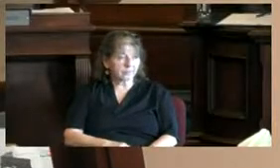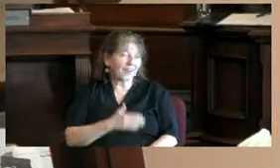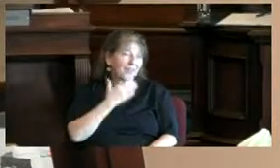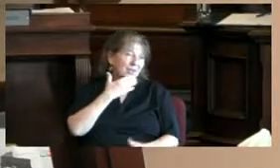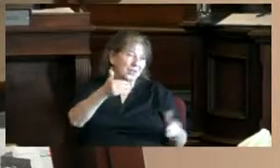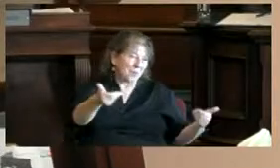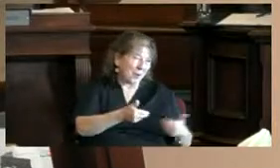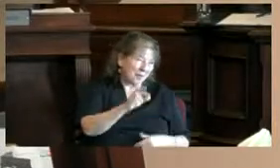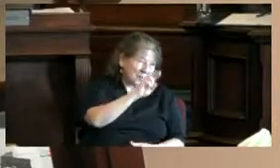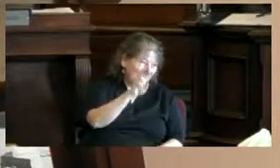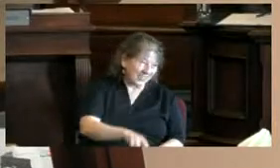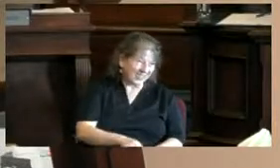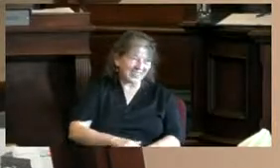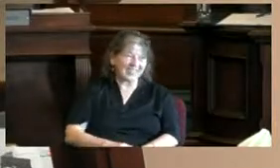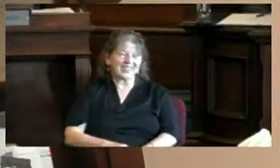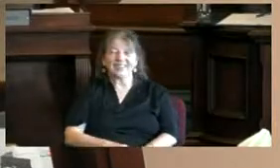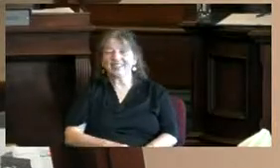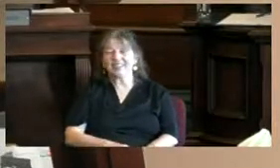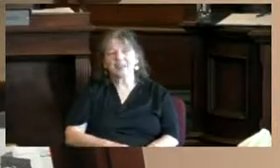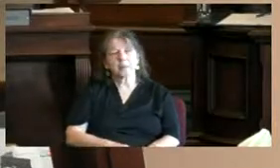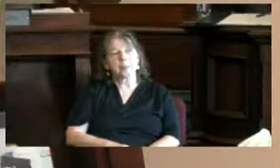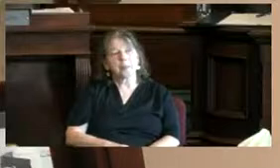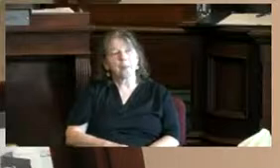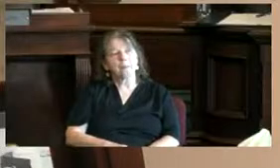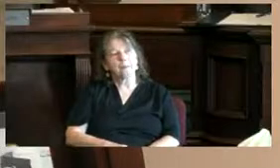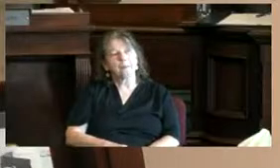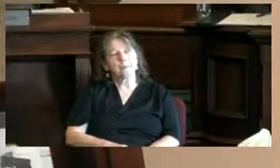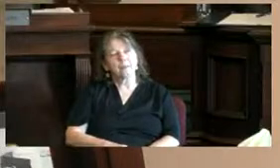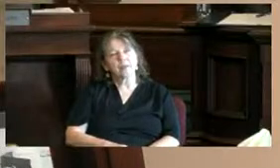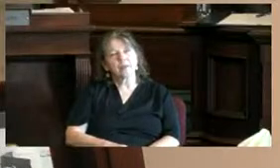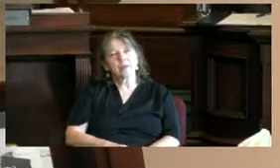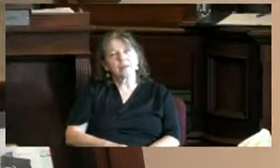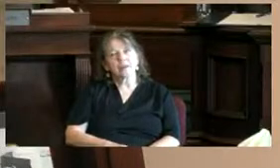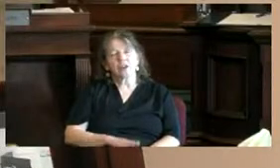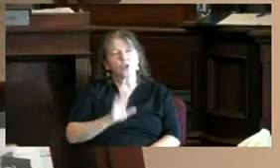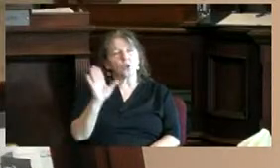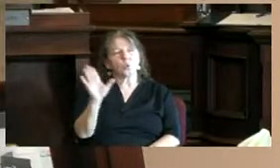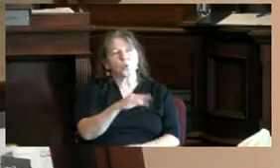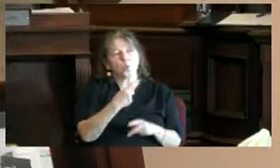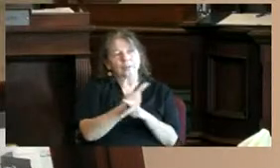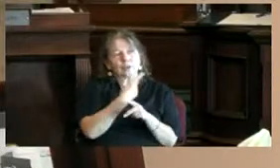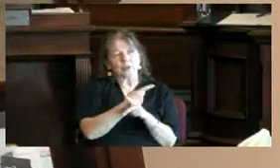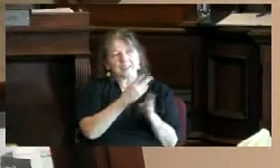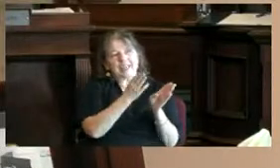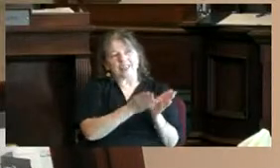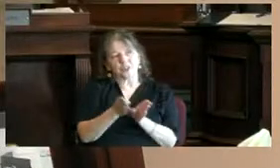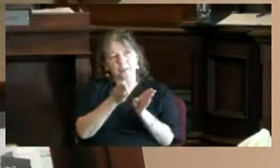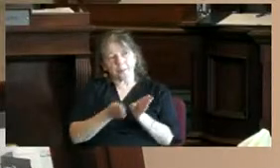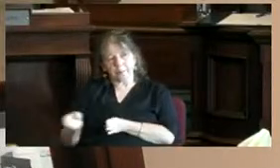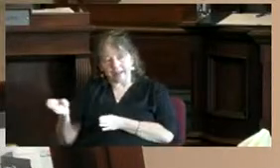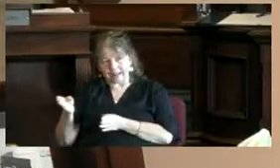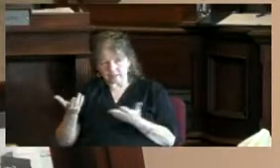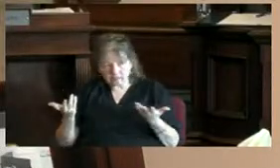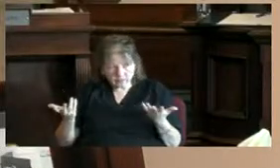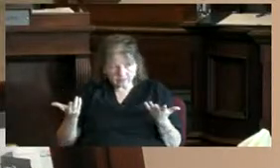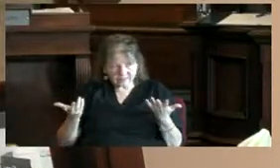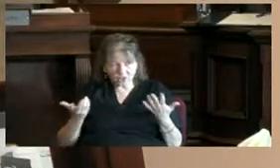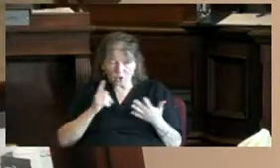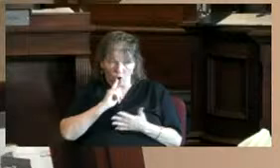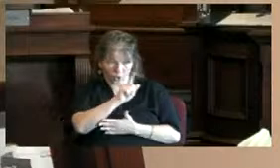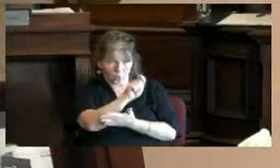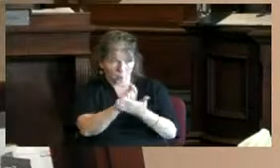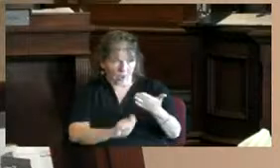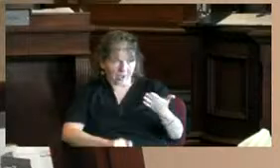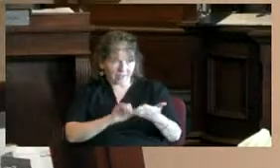welcome to Rochester, and thank you. So the strategic plan, where are you with writing that? Is